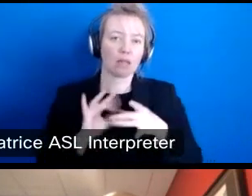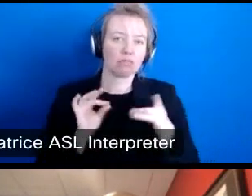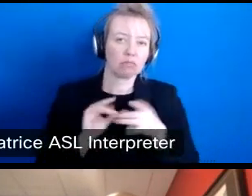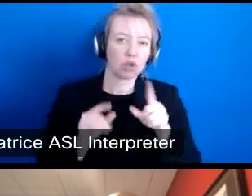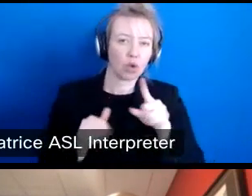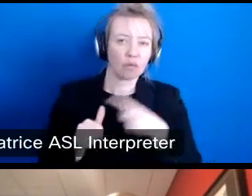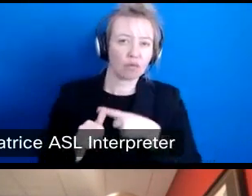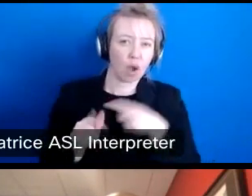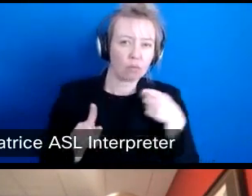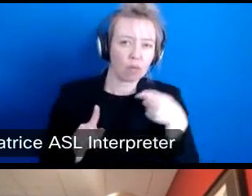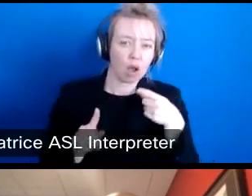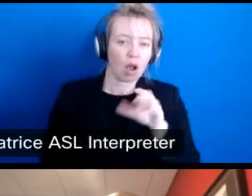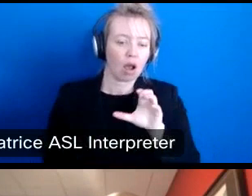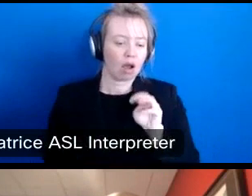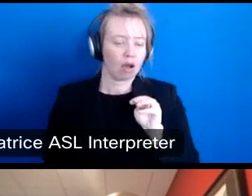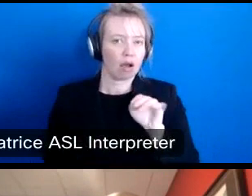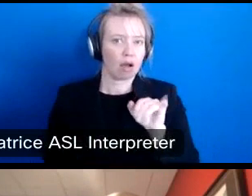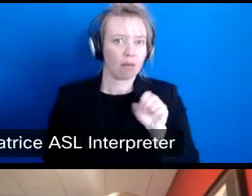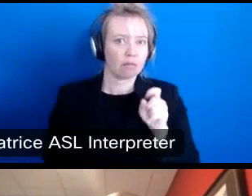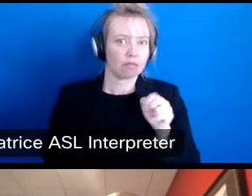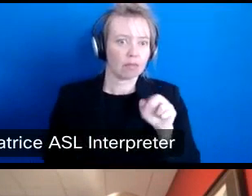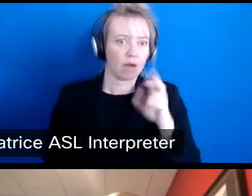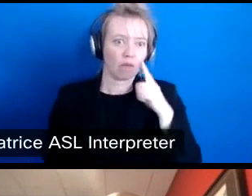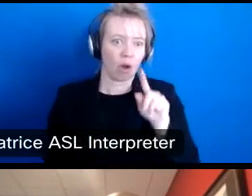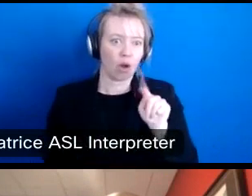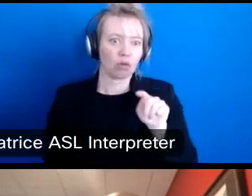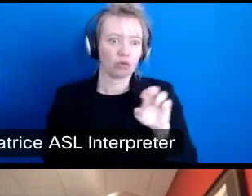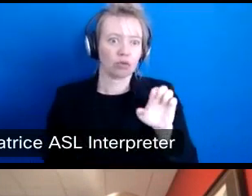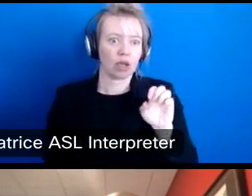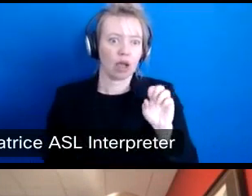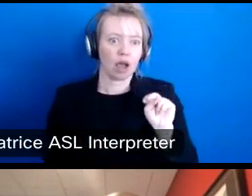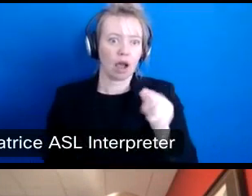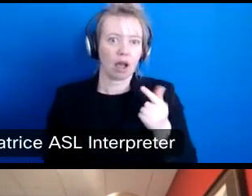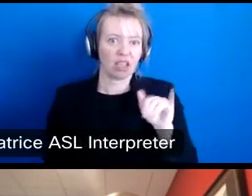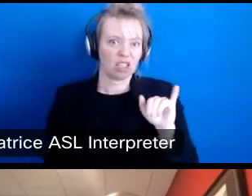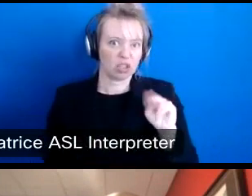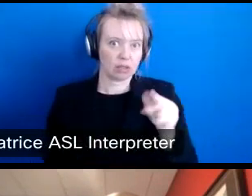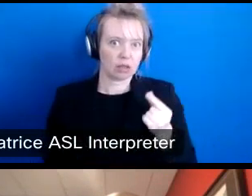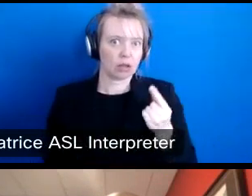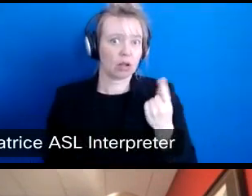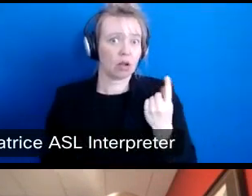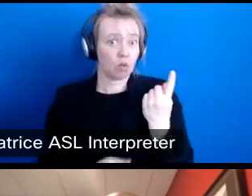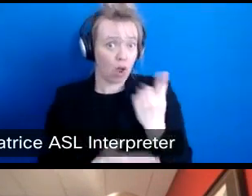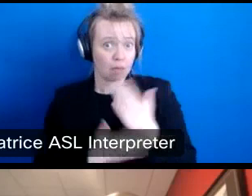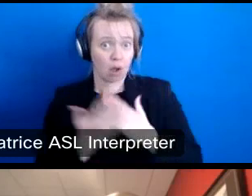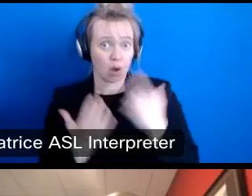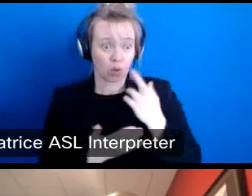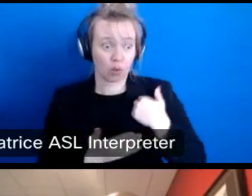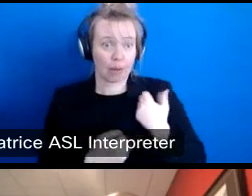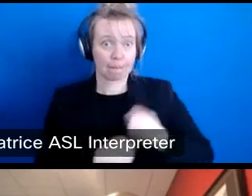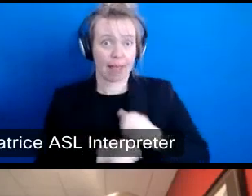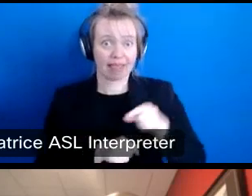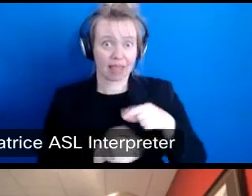point, Commissioner, with the triaging. Part of the reason that we did launch this program is